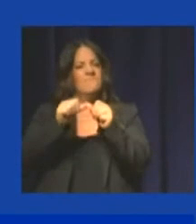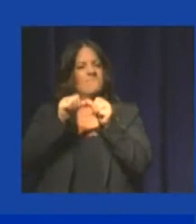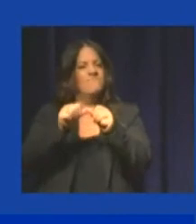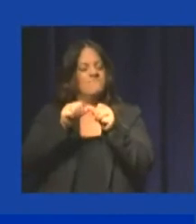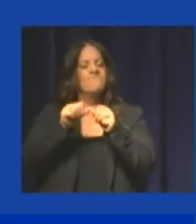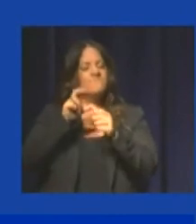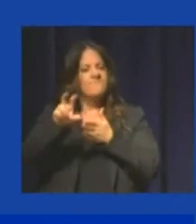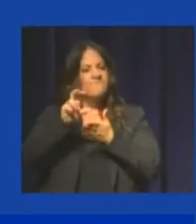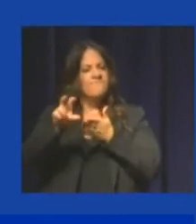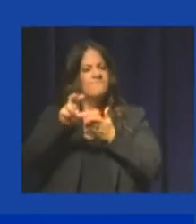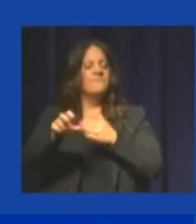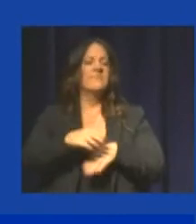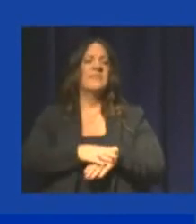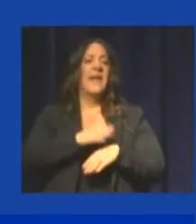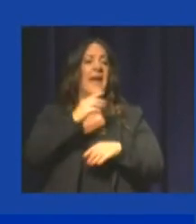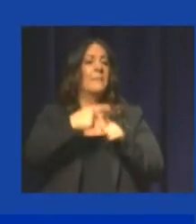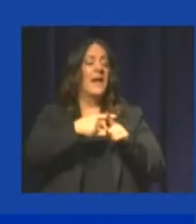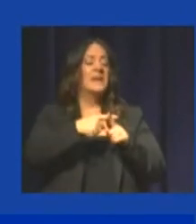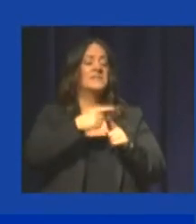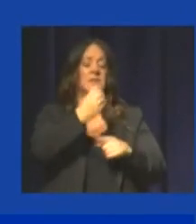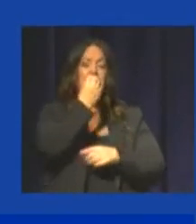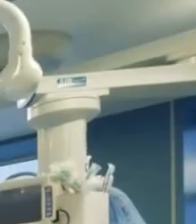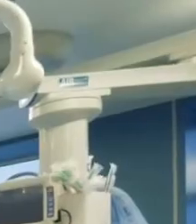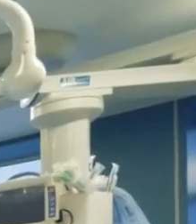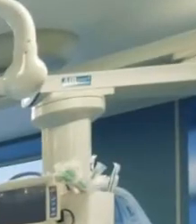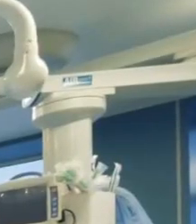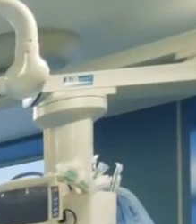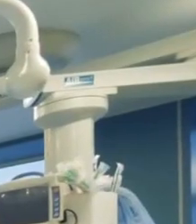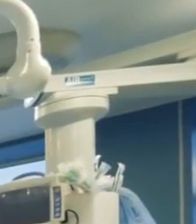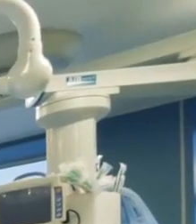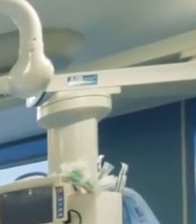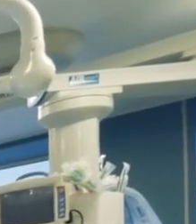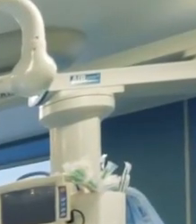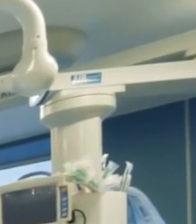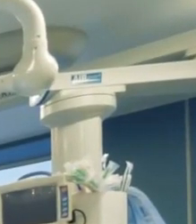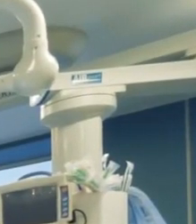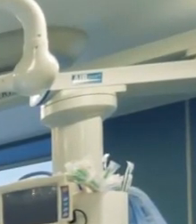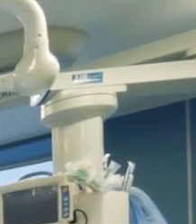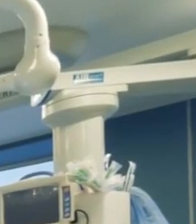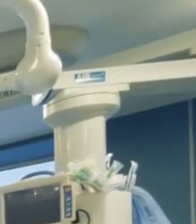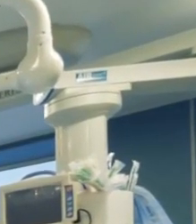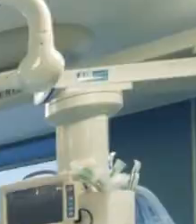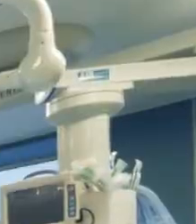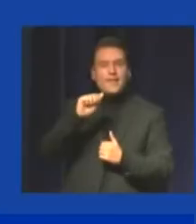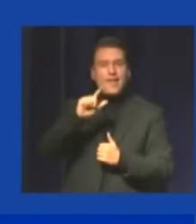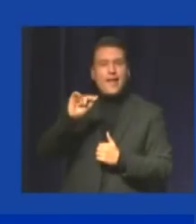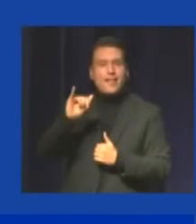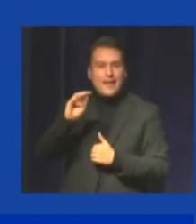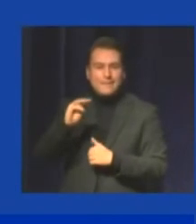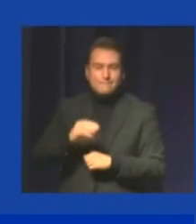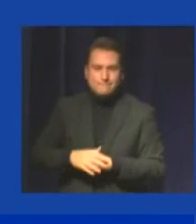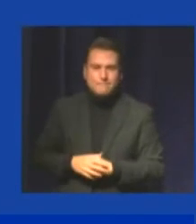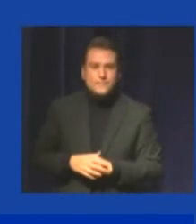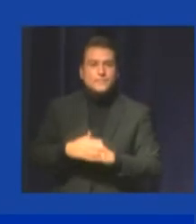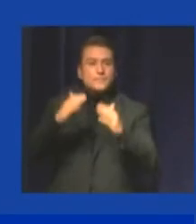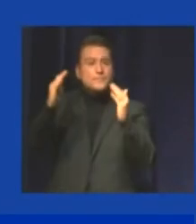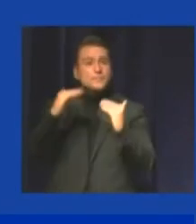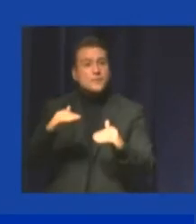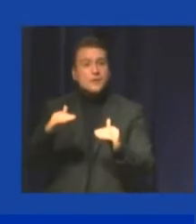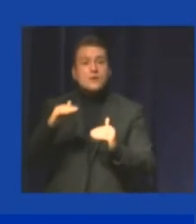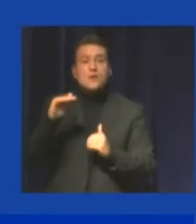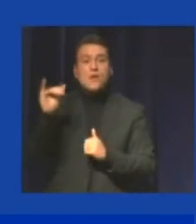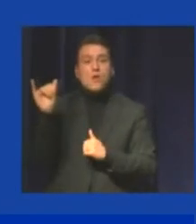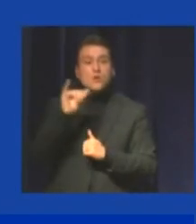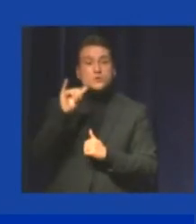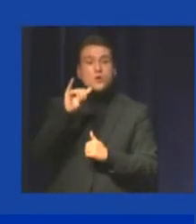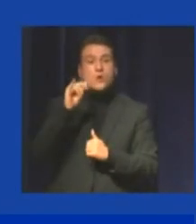universal school meals. Again, no one does what we do. Or health care. You see here the universal coverage, regardless of immigration status. We're all in.